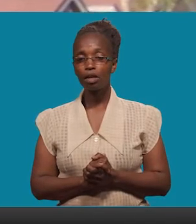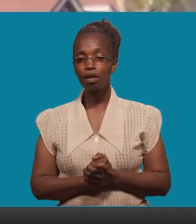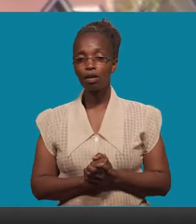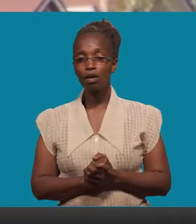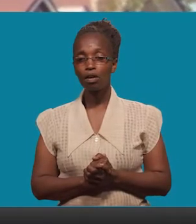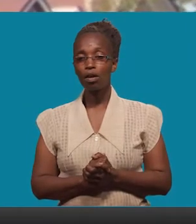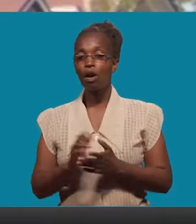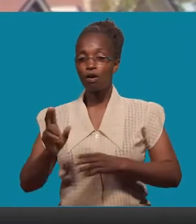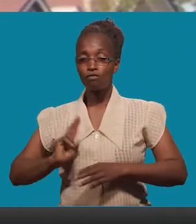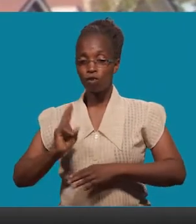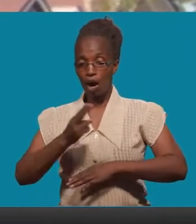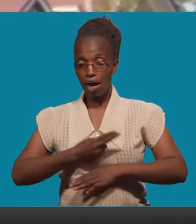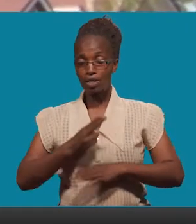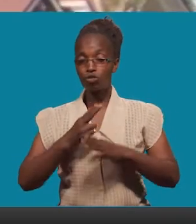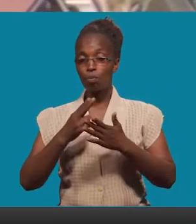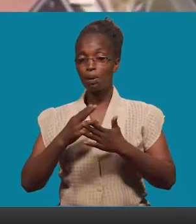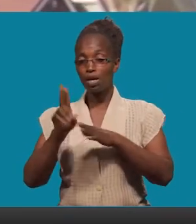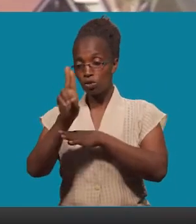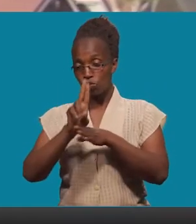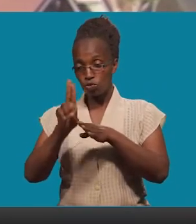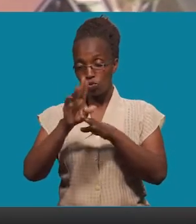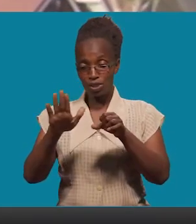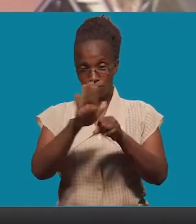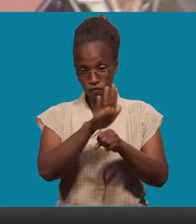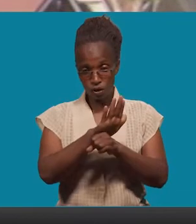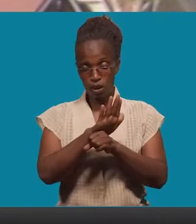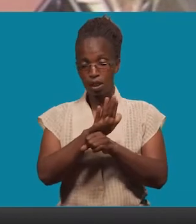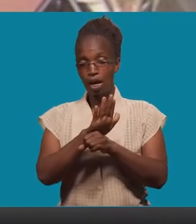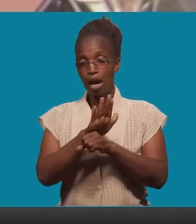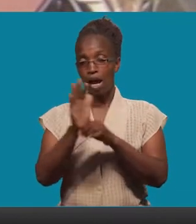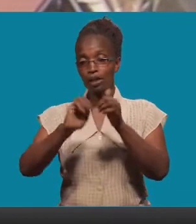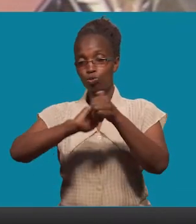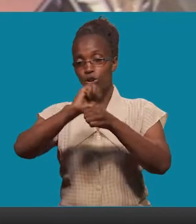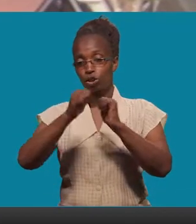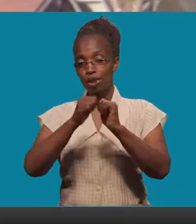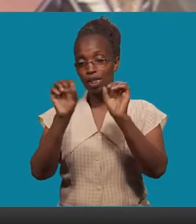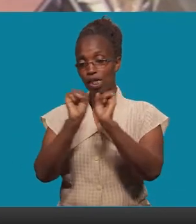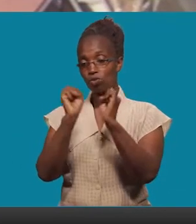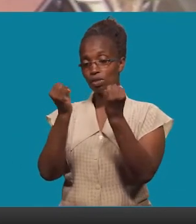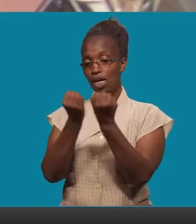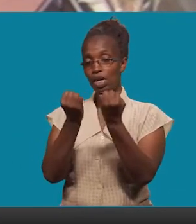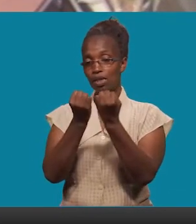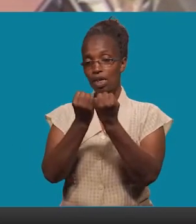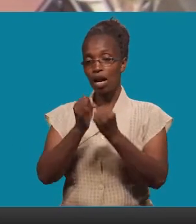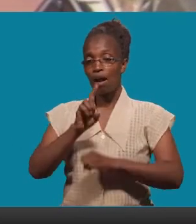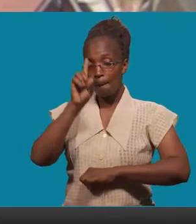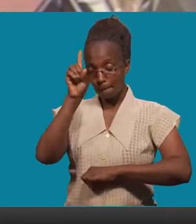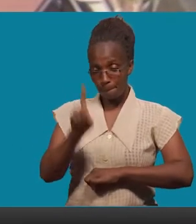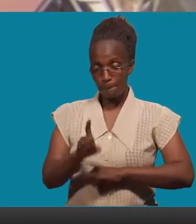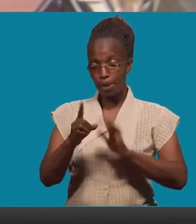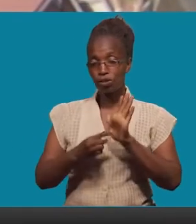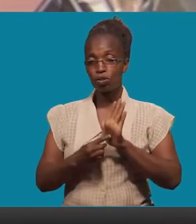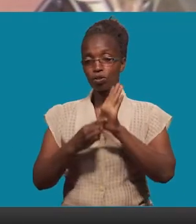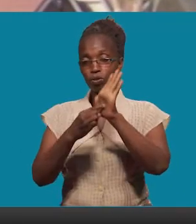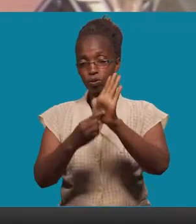for a leader to be effective and to be impactful to the society, they must display